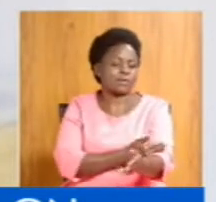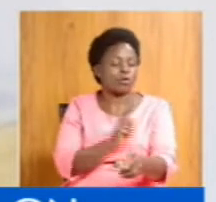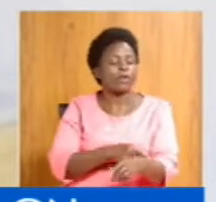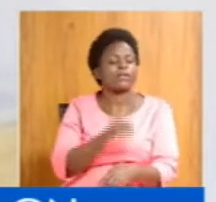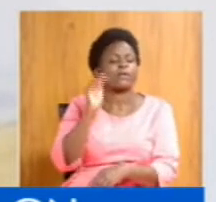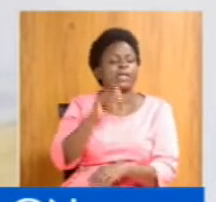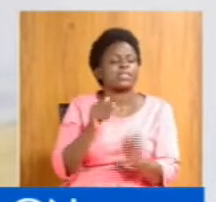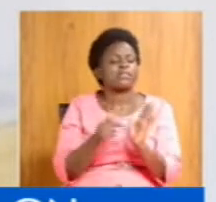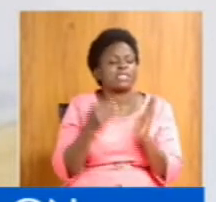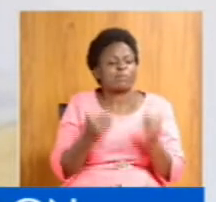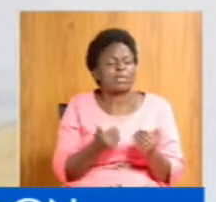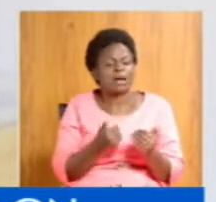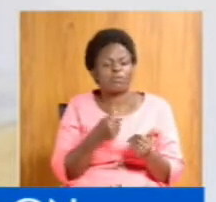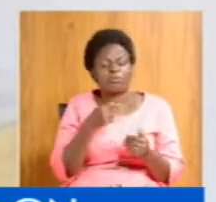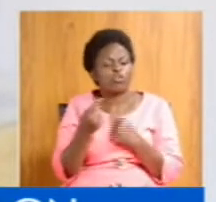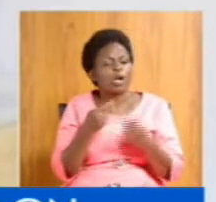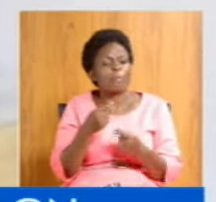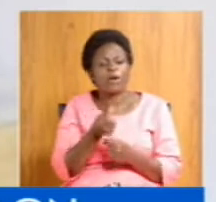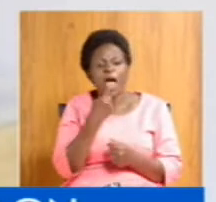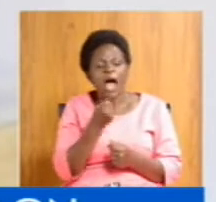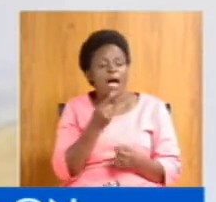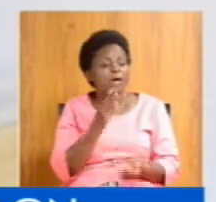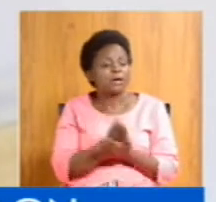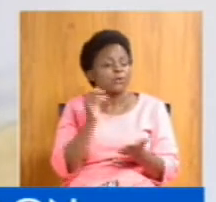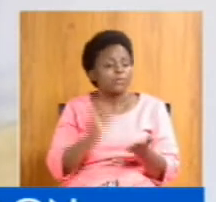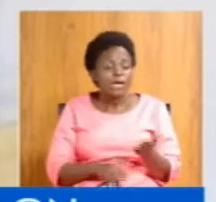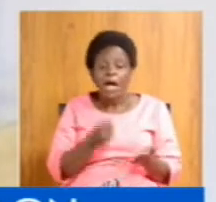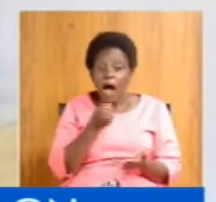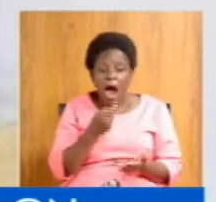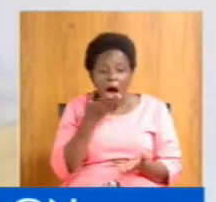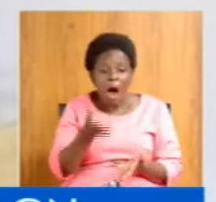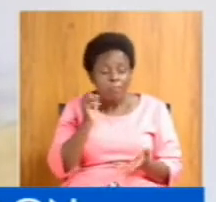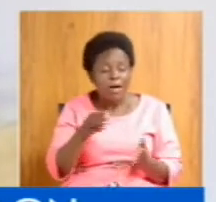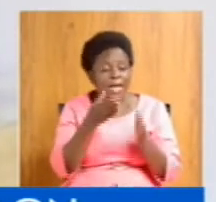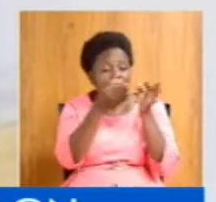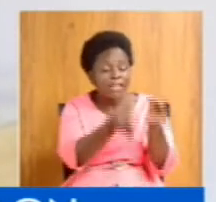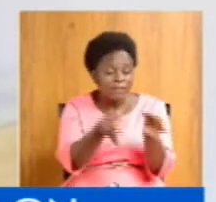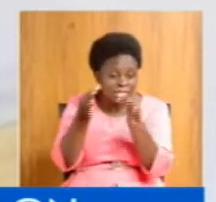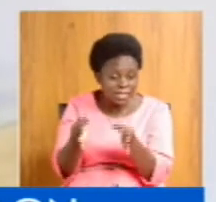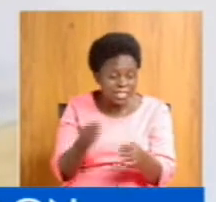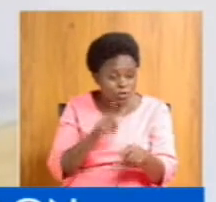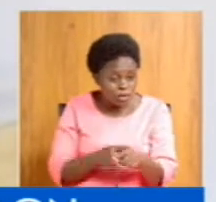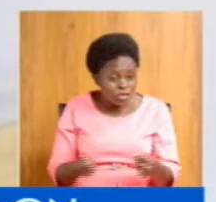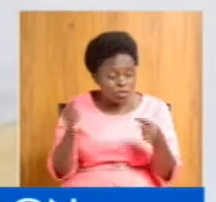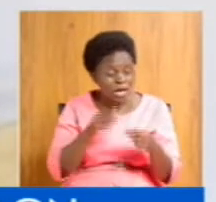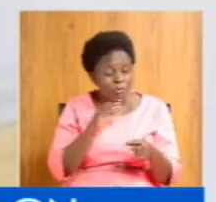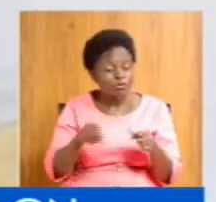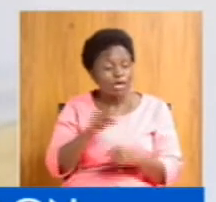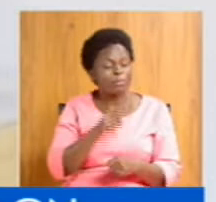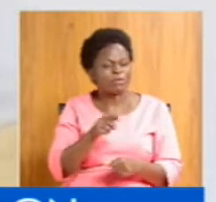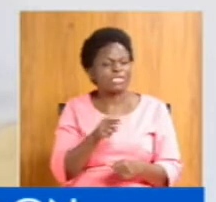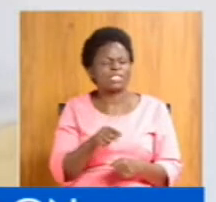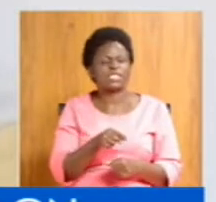we demand, for example, now we talk about drugs. The truth is, drugs are not there in the facilities. But when you come talk about it,